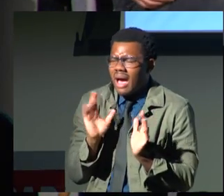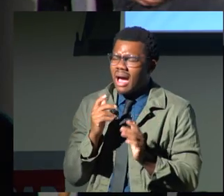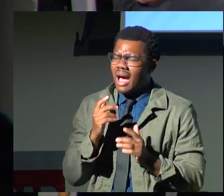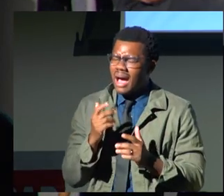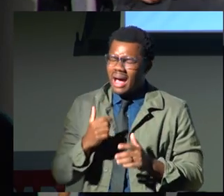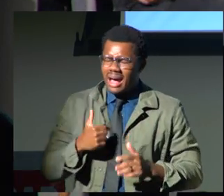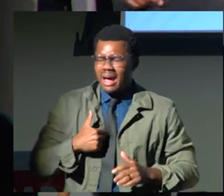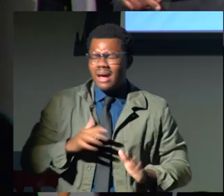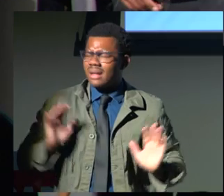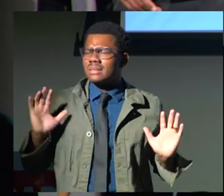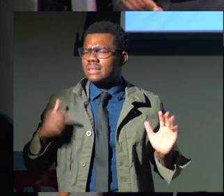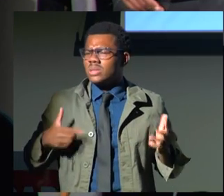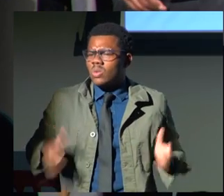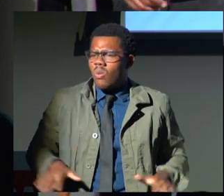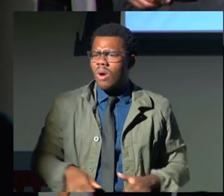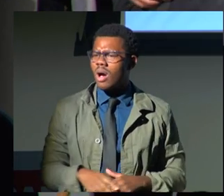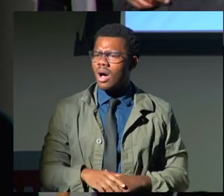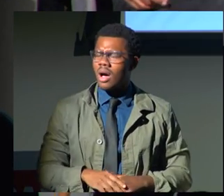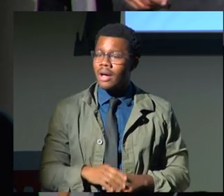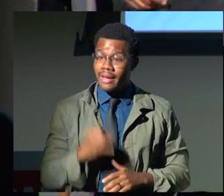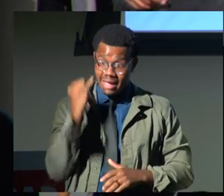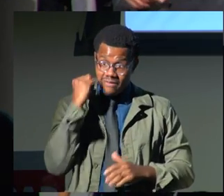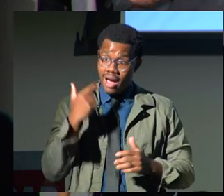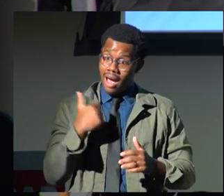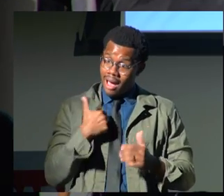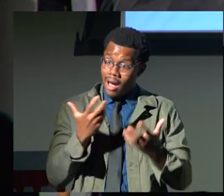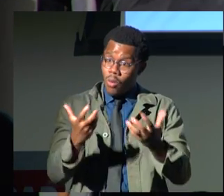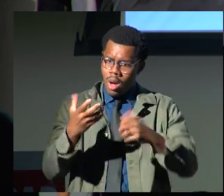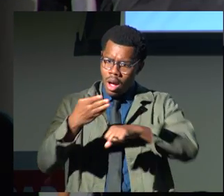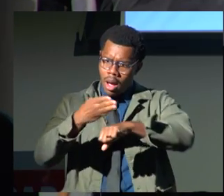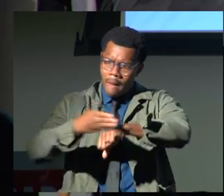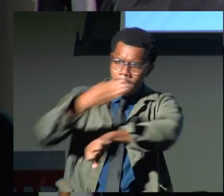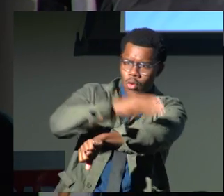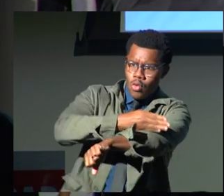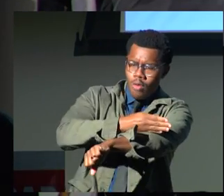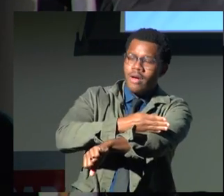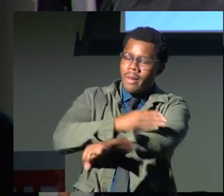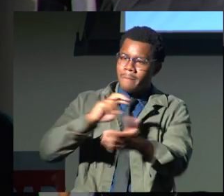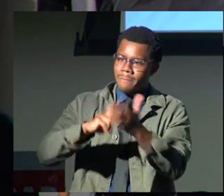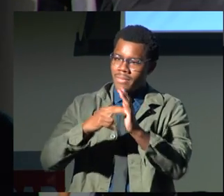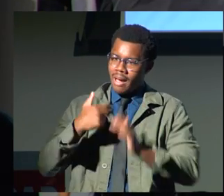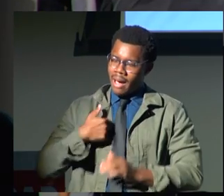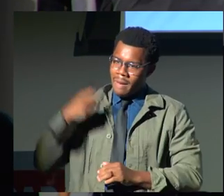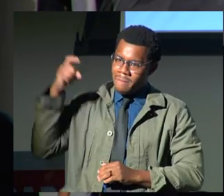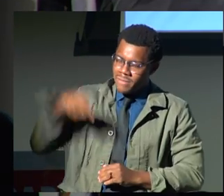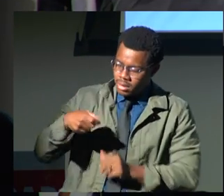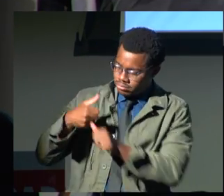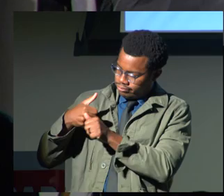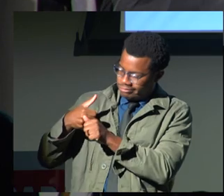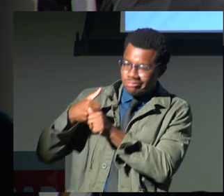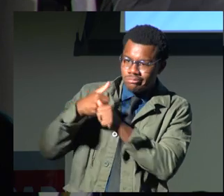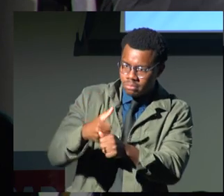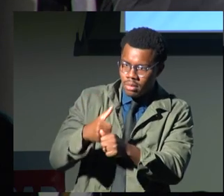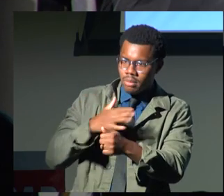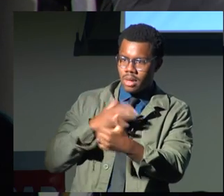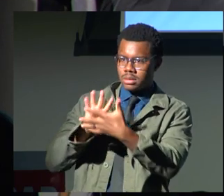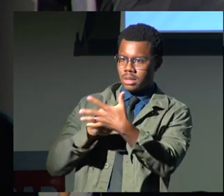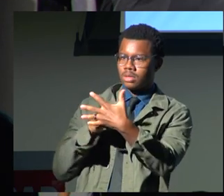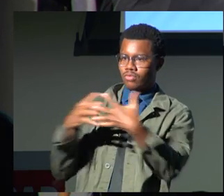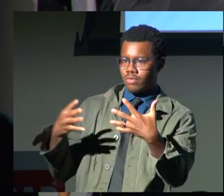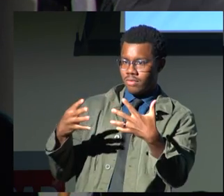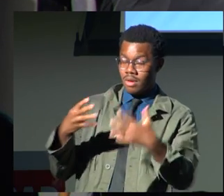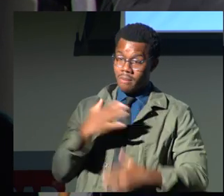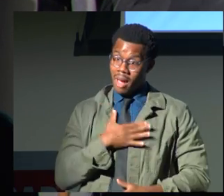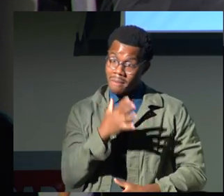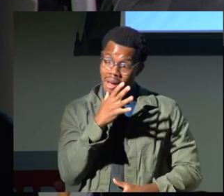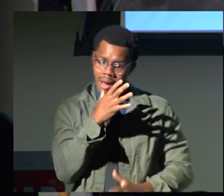Because if I want to be better, you must do this. This is what is required to improve. And I got to see my mother